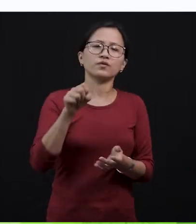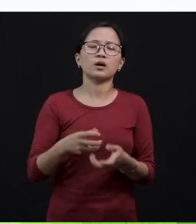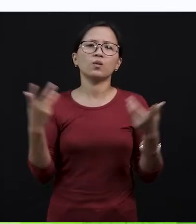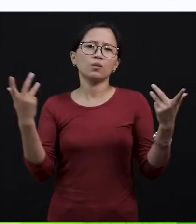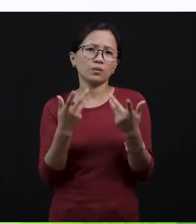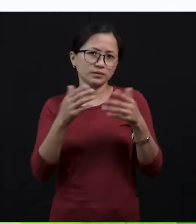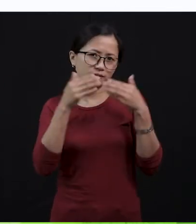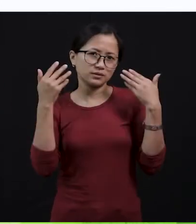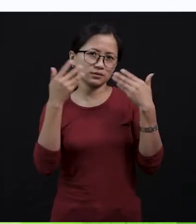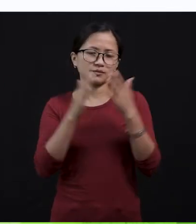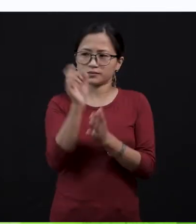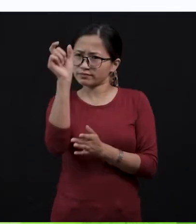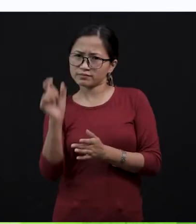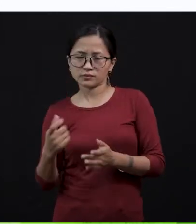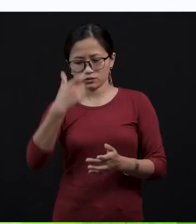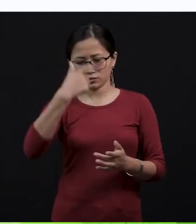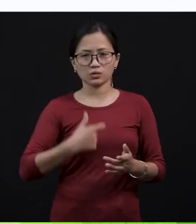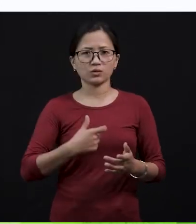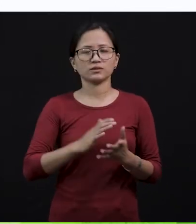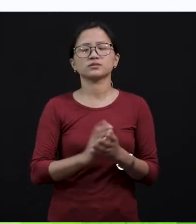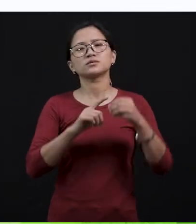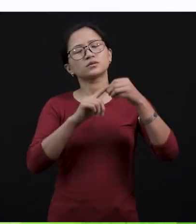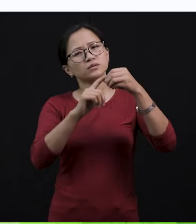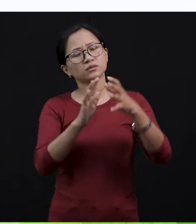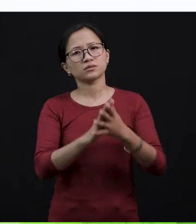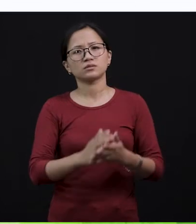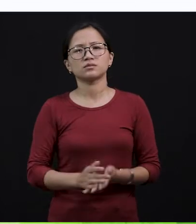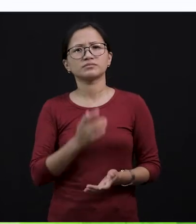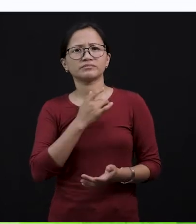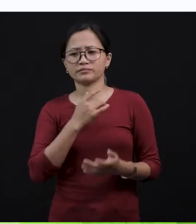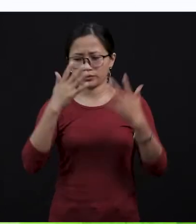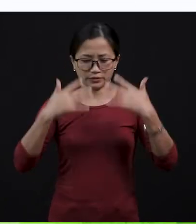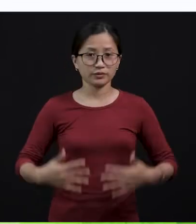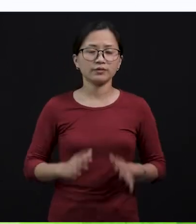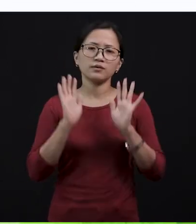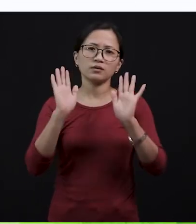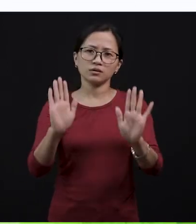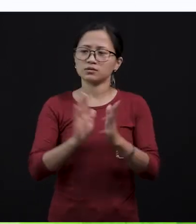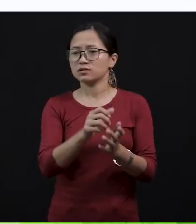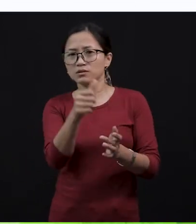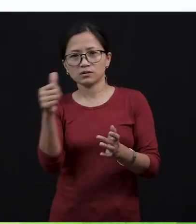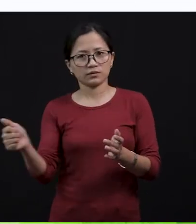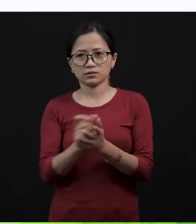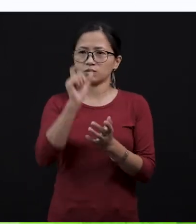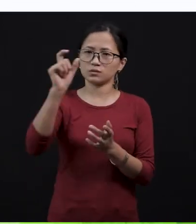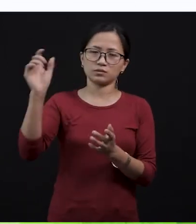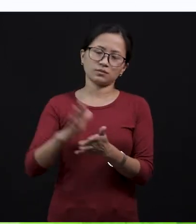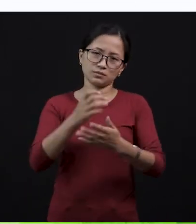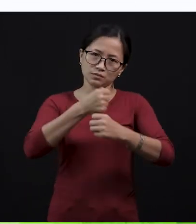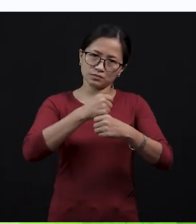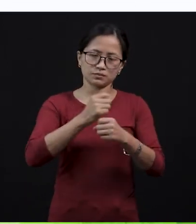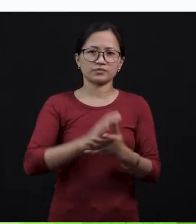cat, what kind of personalities or qualities that this cat possessed, in other words, that makes